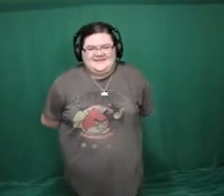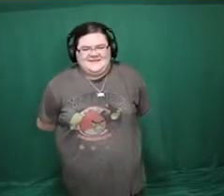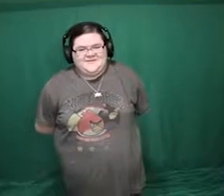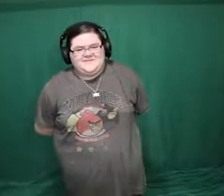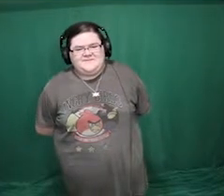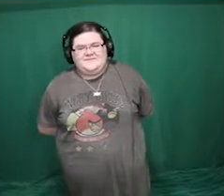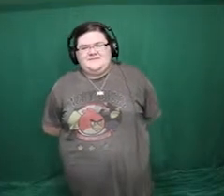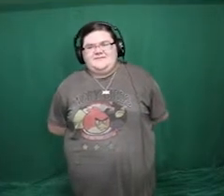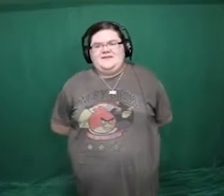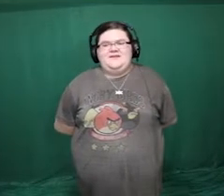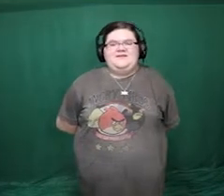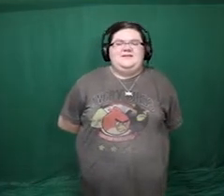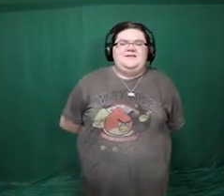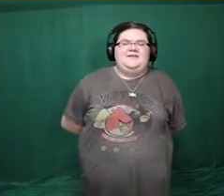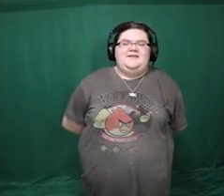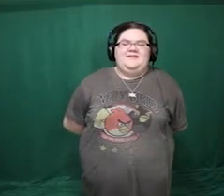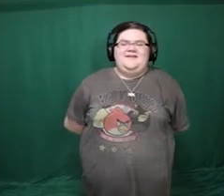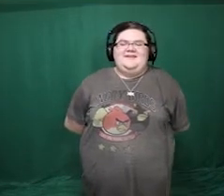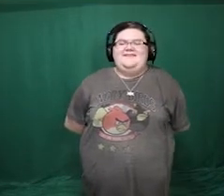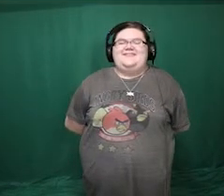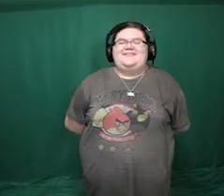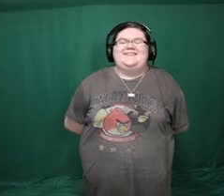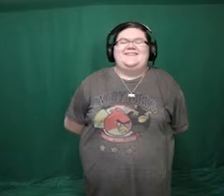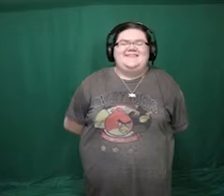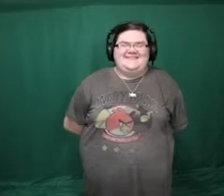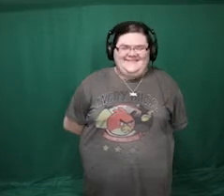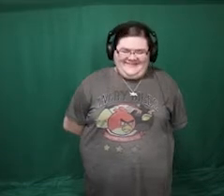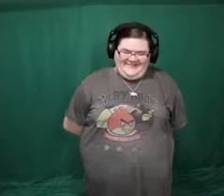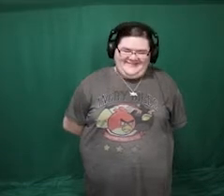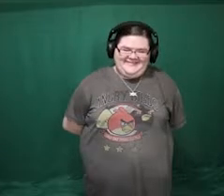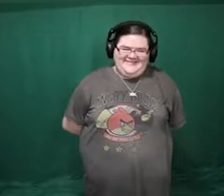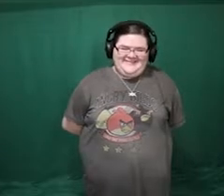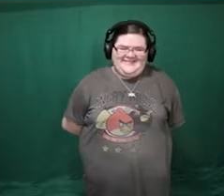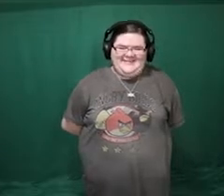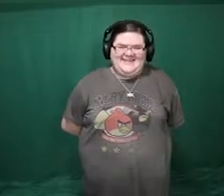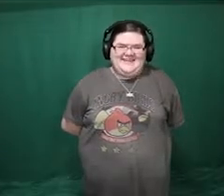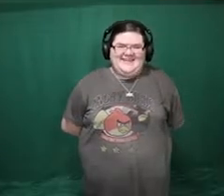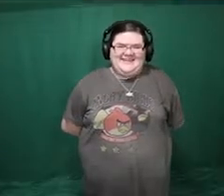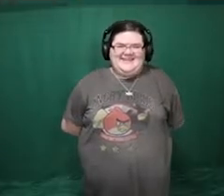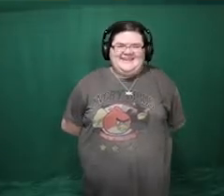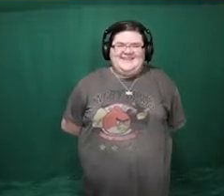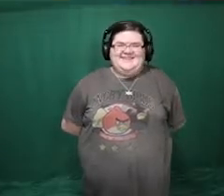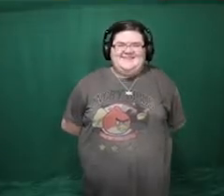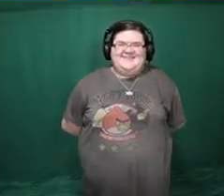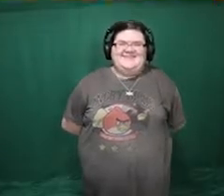blues. Come on, that's you blues. I'm on the yellow.